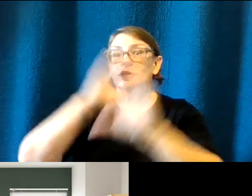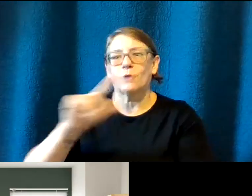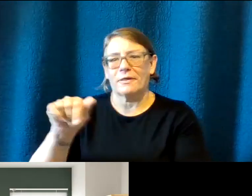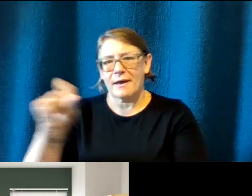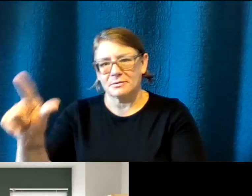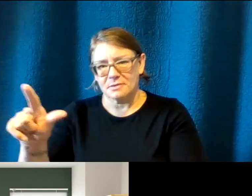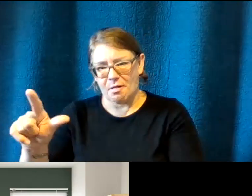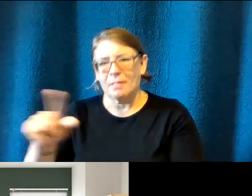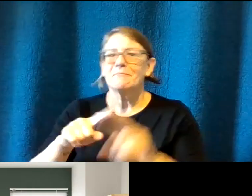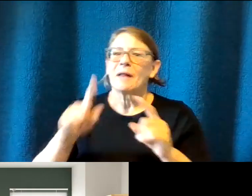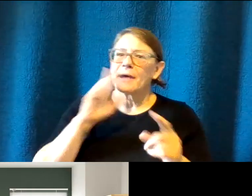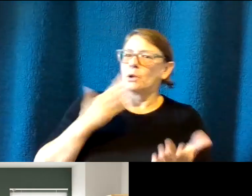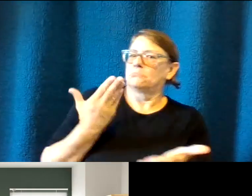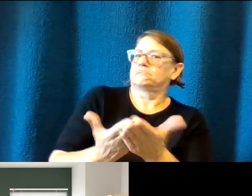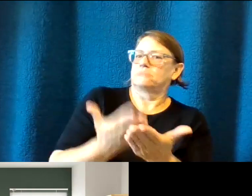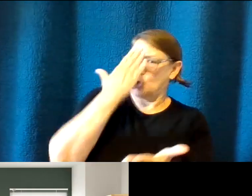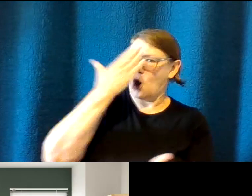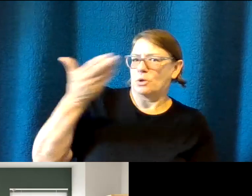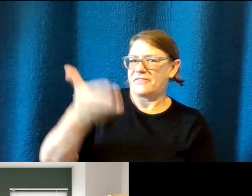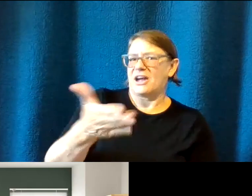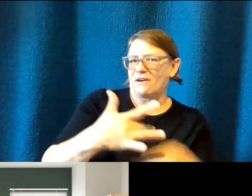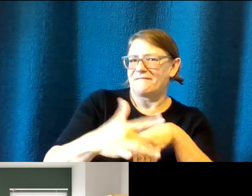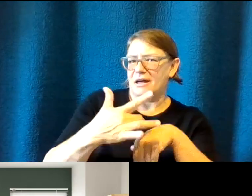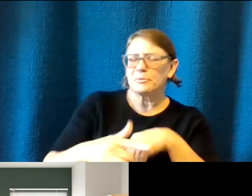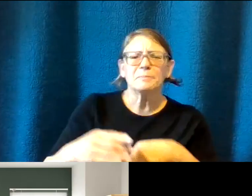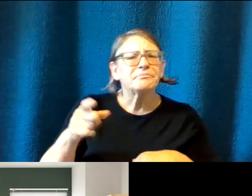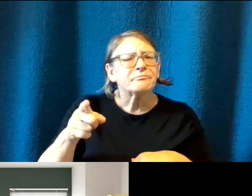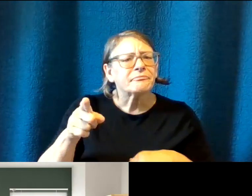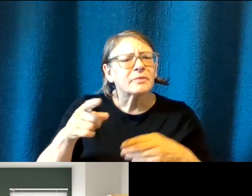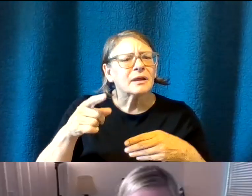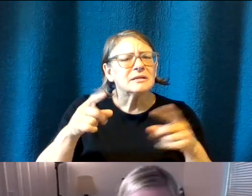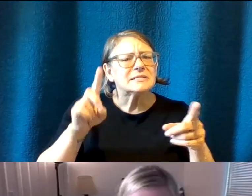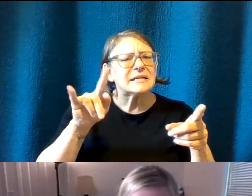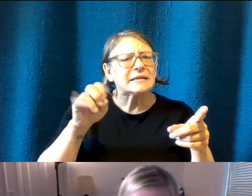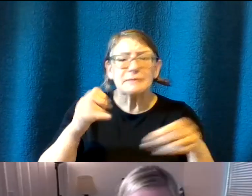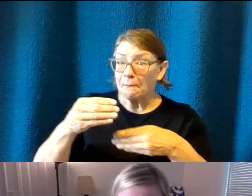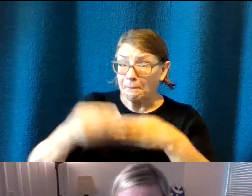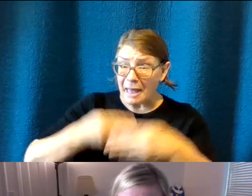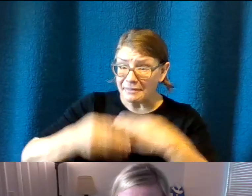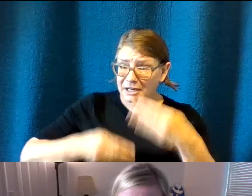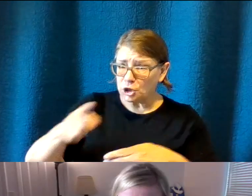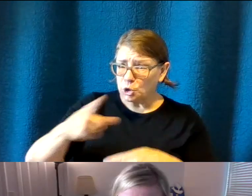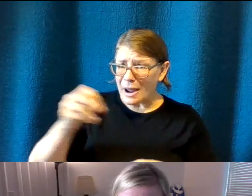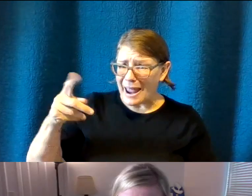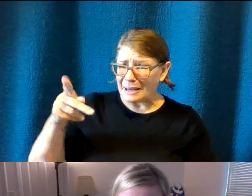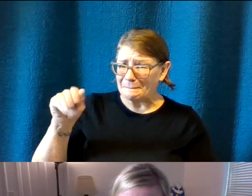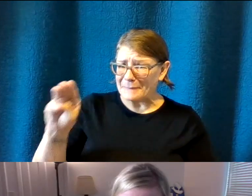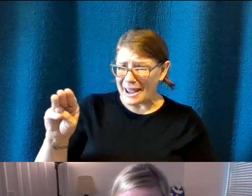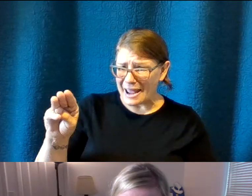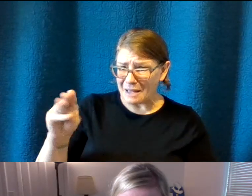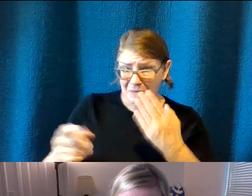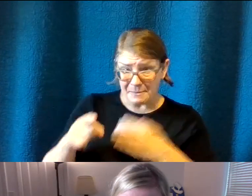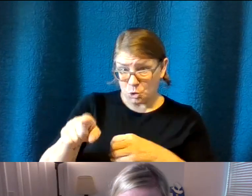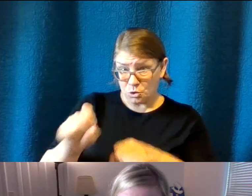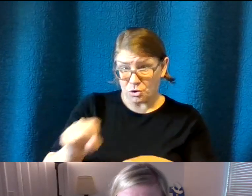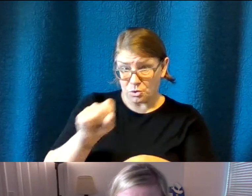how important it is. And Bethany, I know like you and Pam, maybe you could